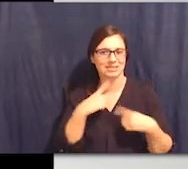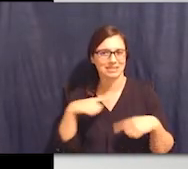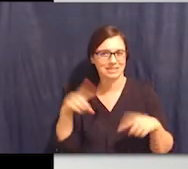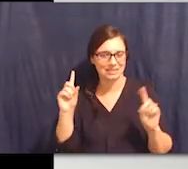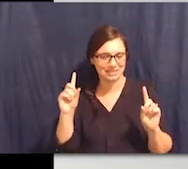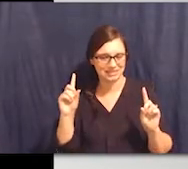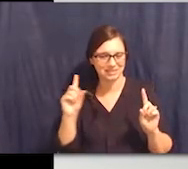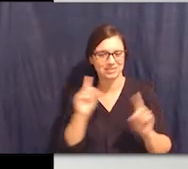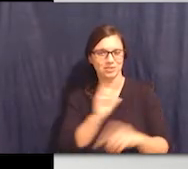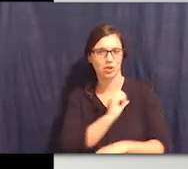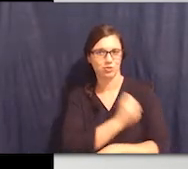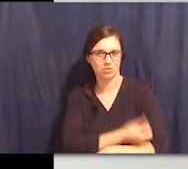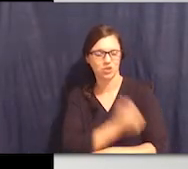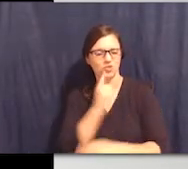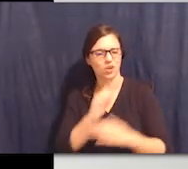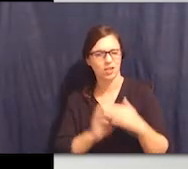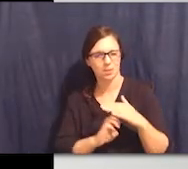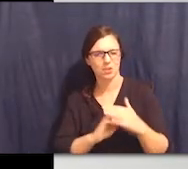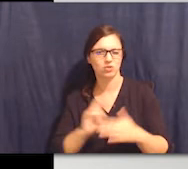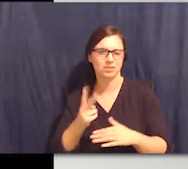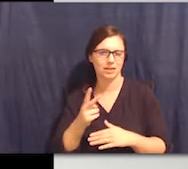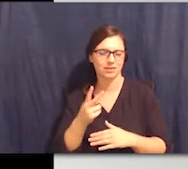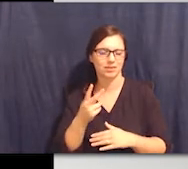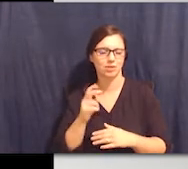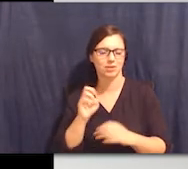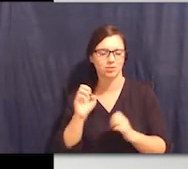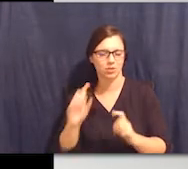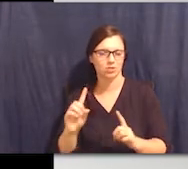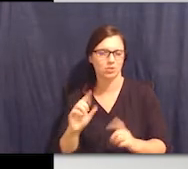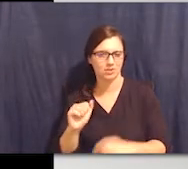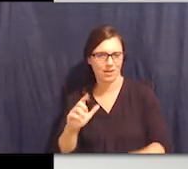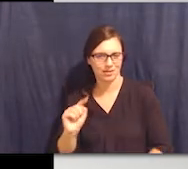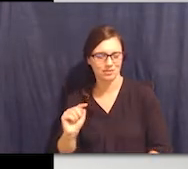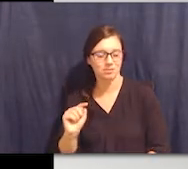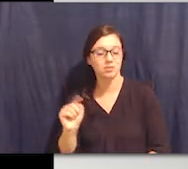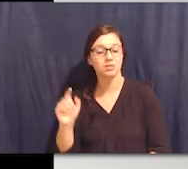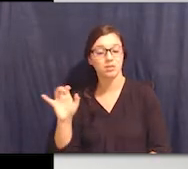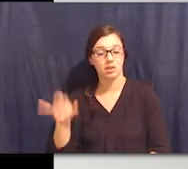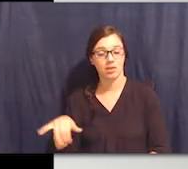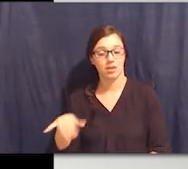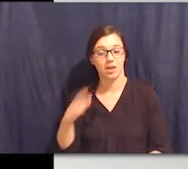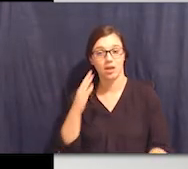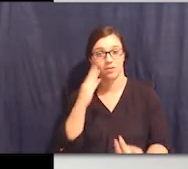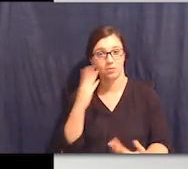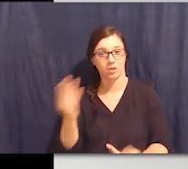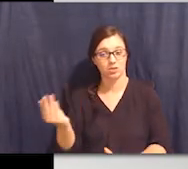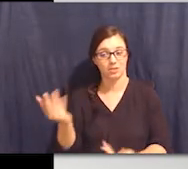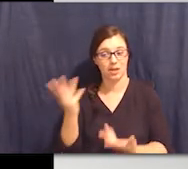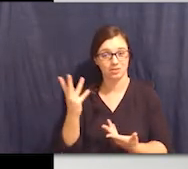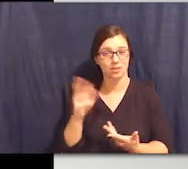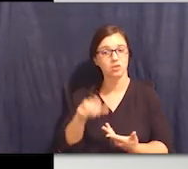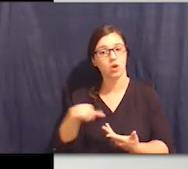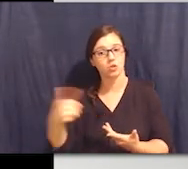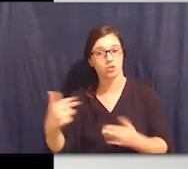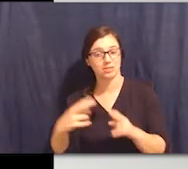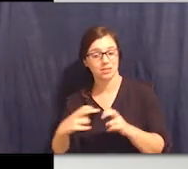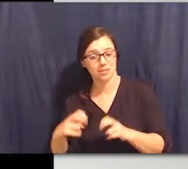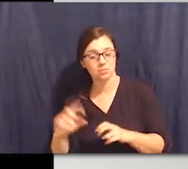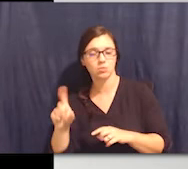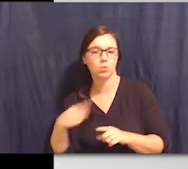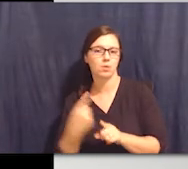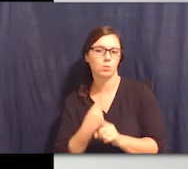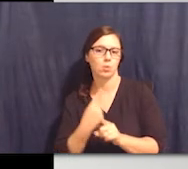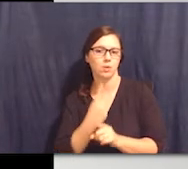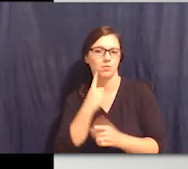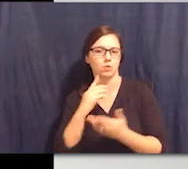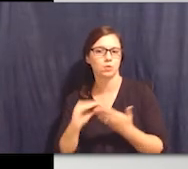was a reauthorization of the Elementary and Secondary Education Act, tells us that alternate assessments are only appropriate